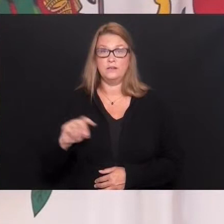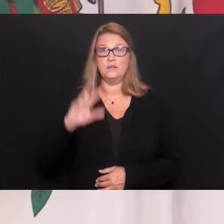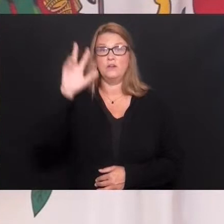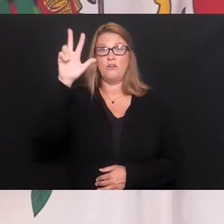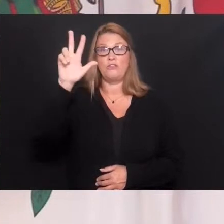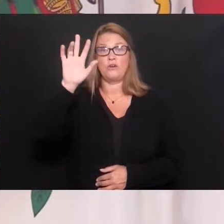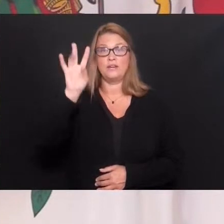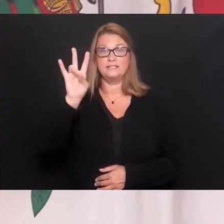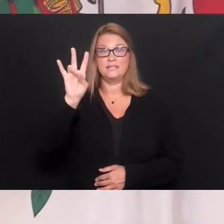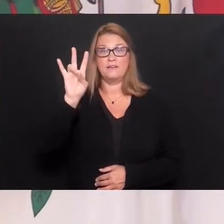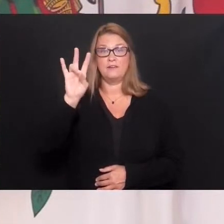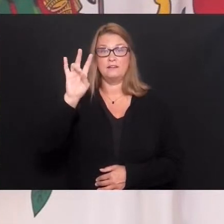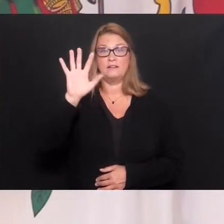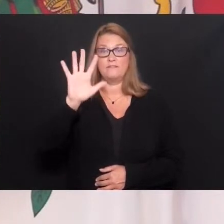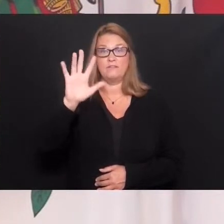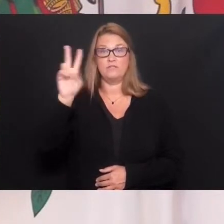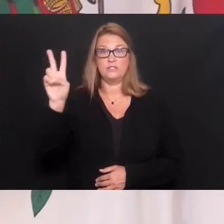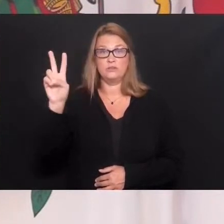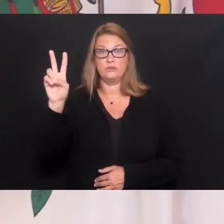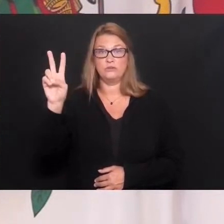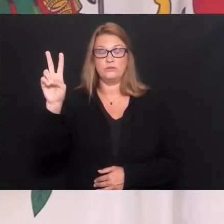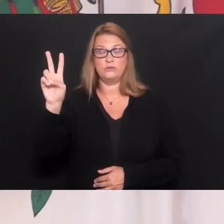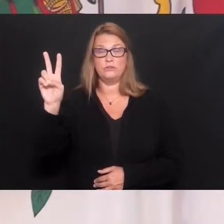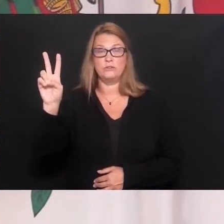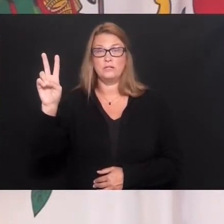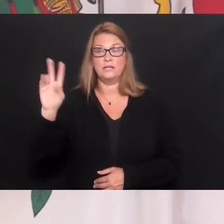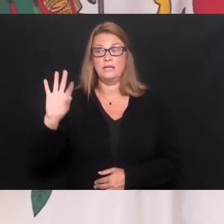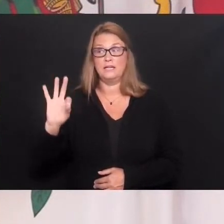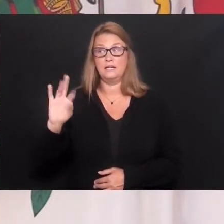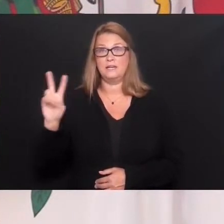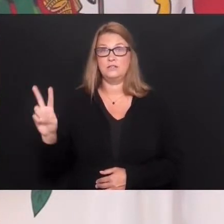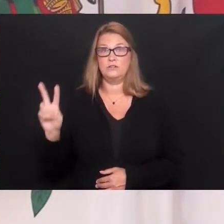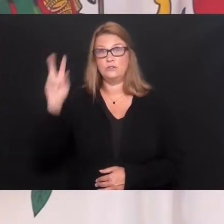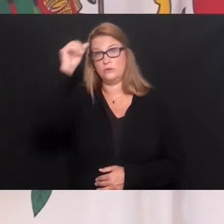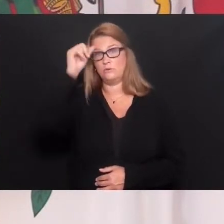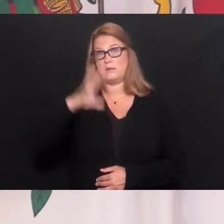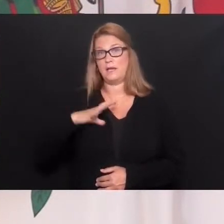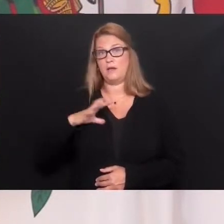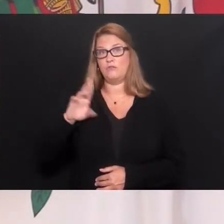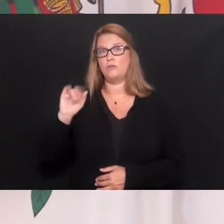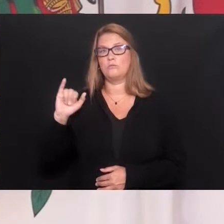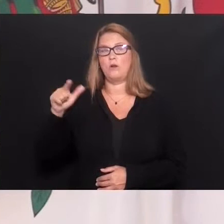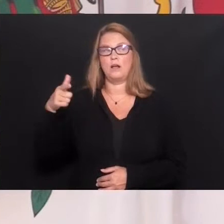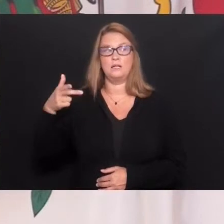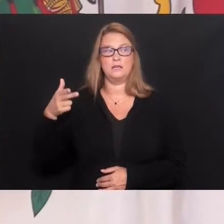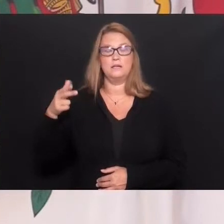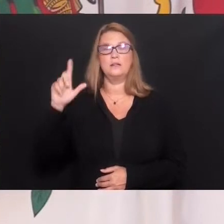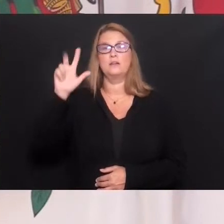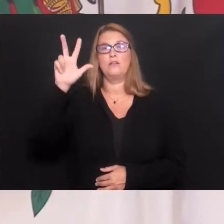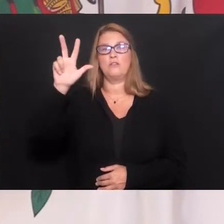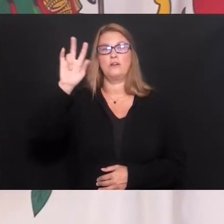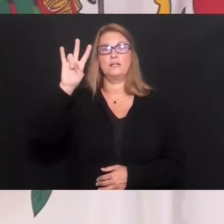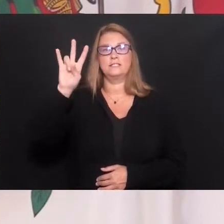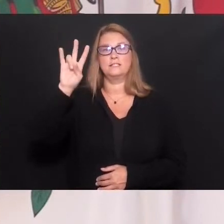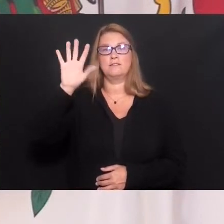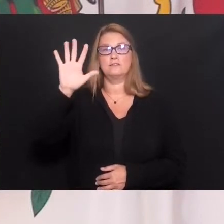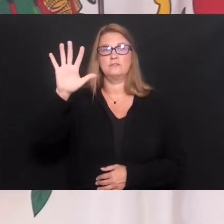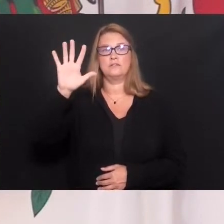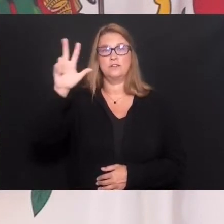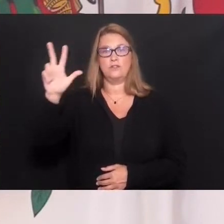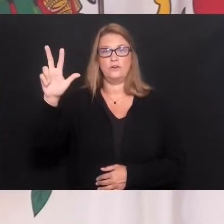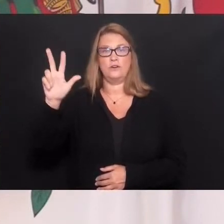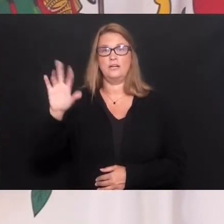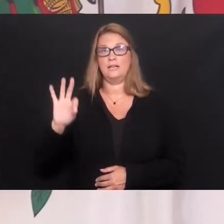The 3,752nd death, a 92-year-old male from Raleigh County. The 3,753rd